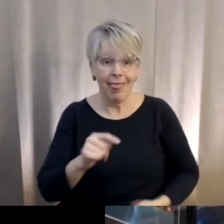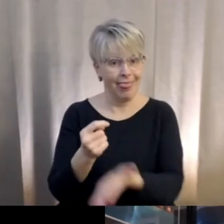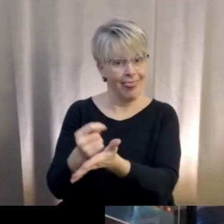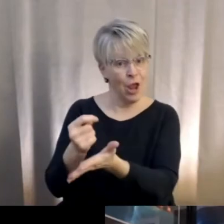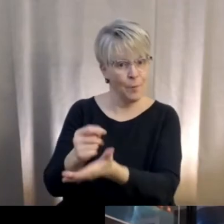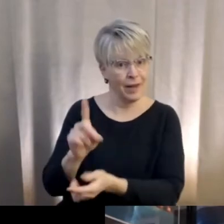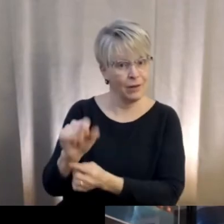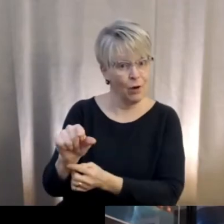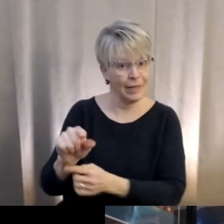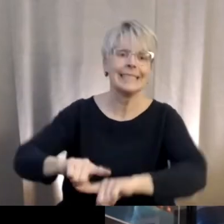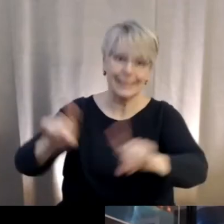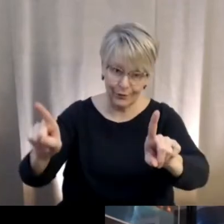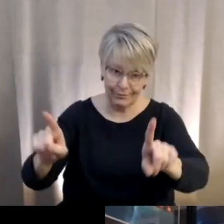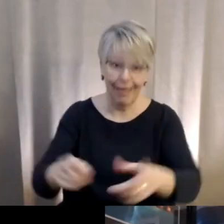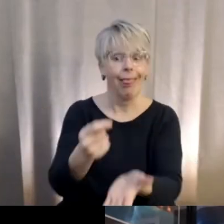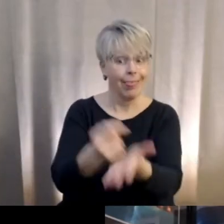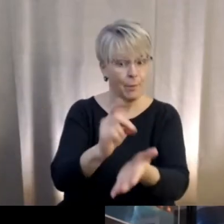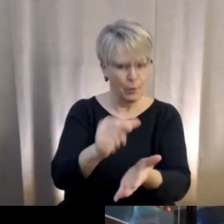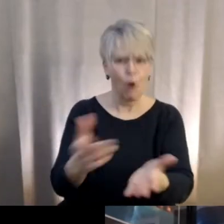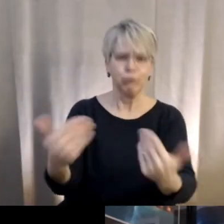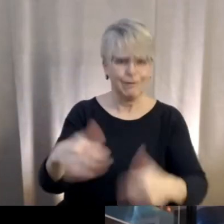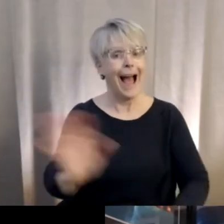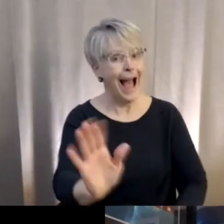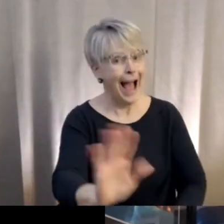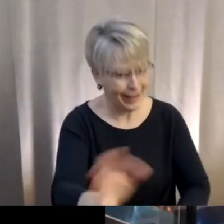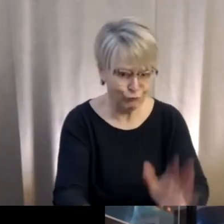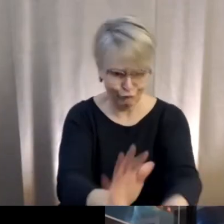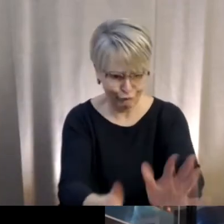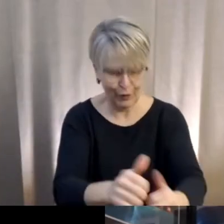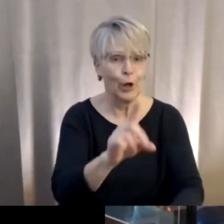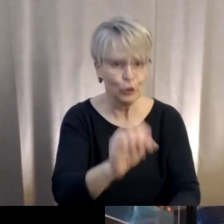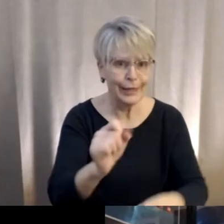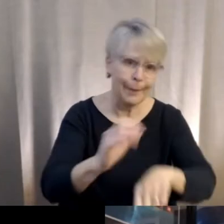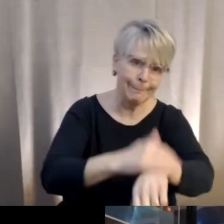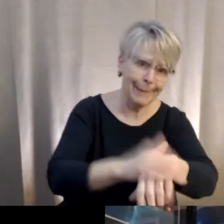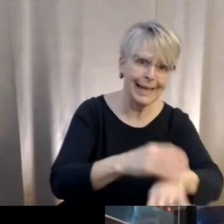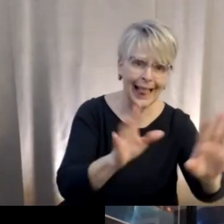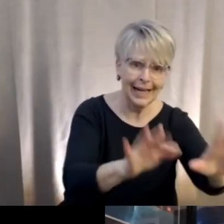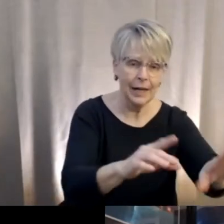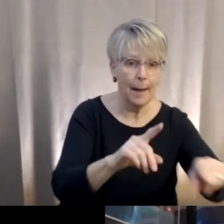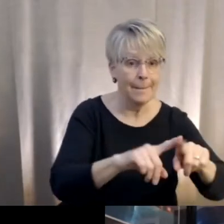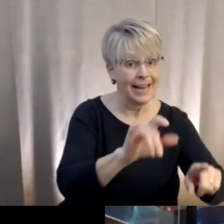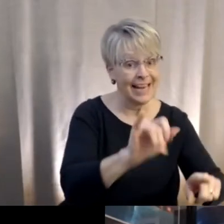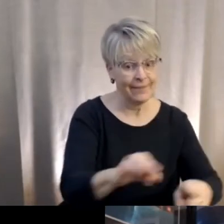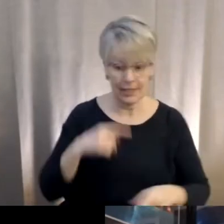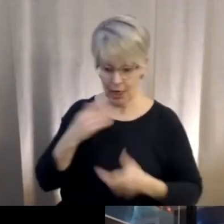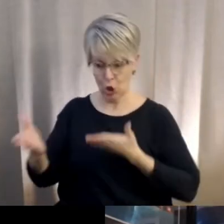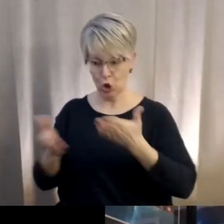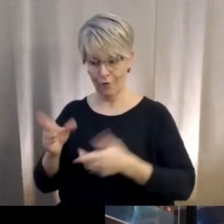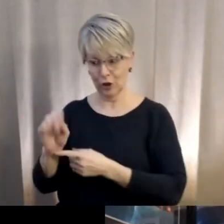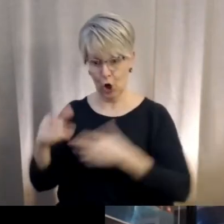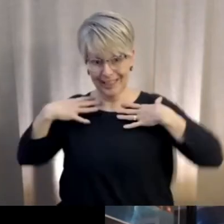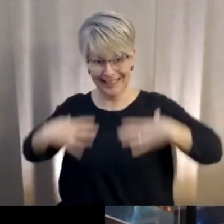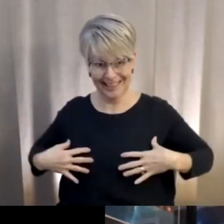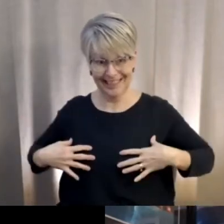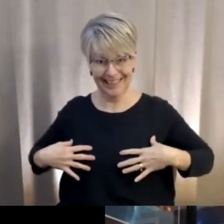therapy dog, you are probably invited to go and say, hi, how's it going? Nice dog. Can I pet it? And they're like, sure. But if it says service dog, it's like,